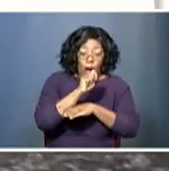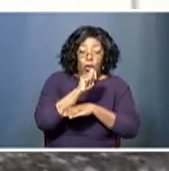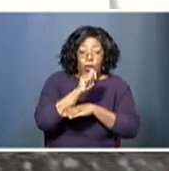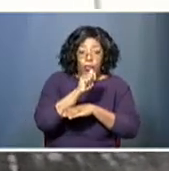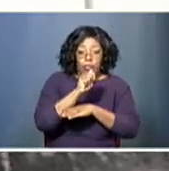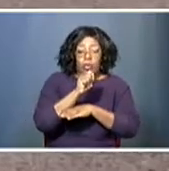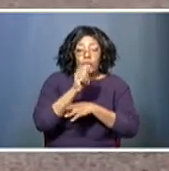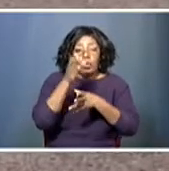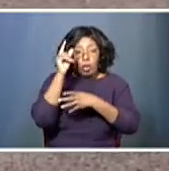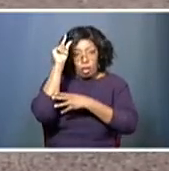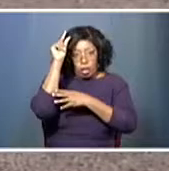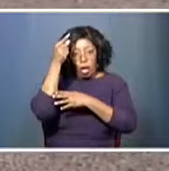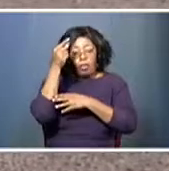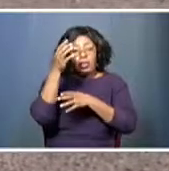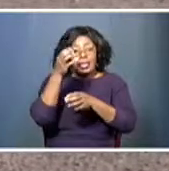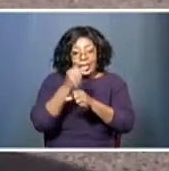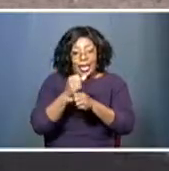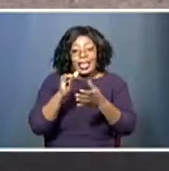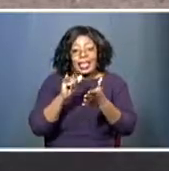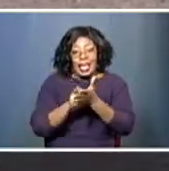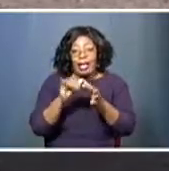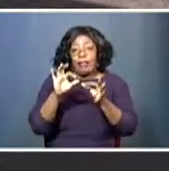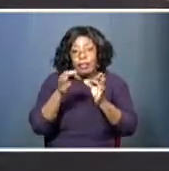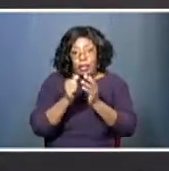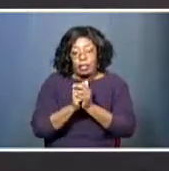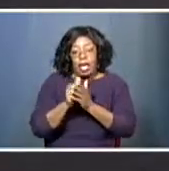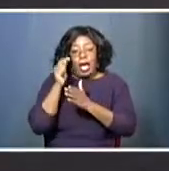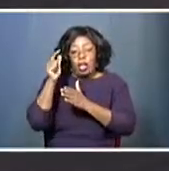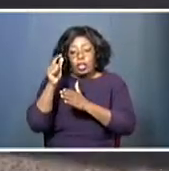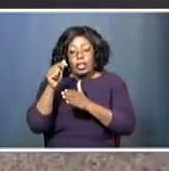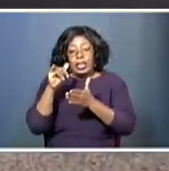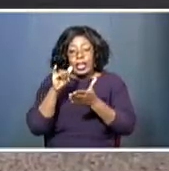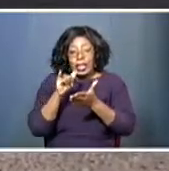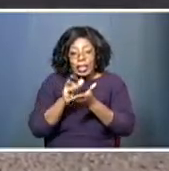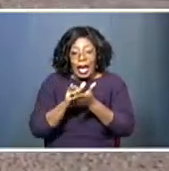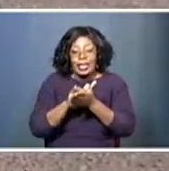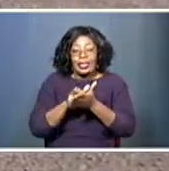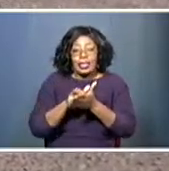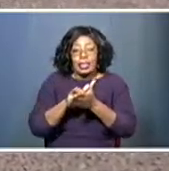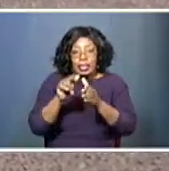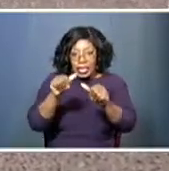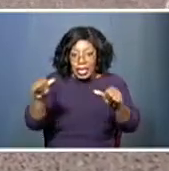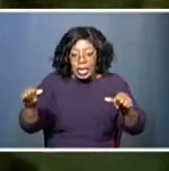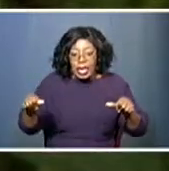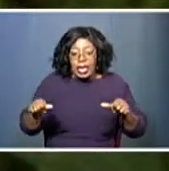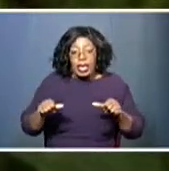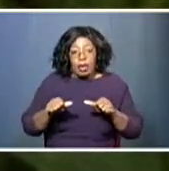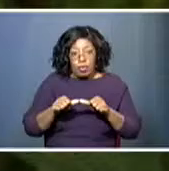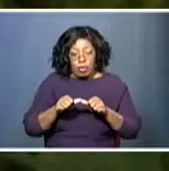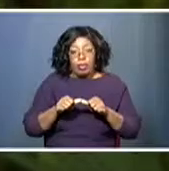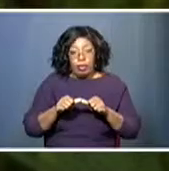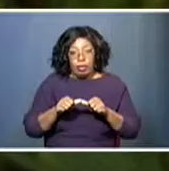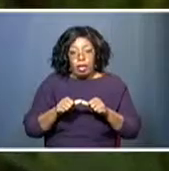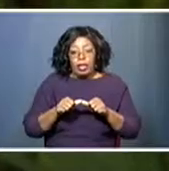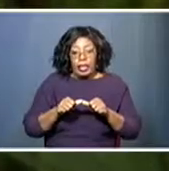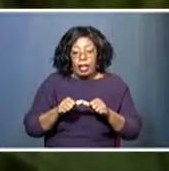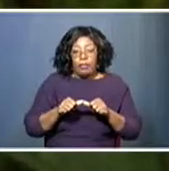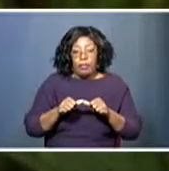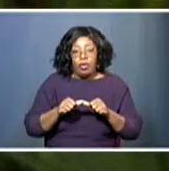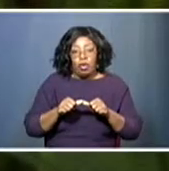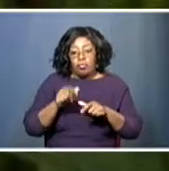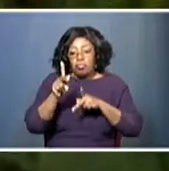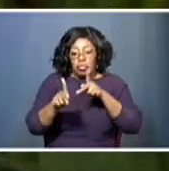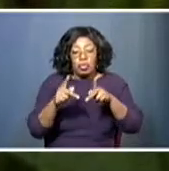to get that underway. And we're also looking at making the entire Bennett's Hill area pedestrian only so that we can get away